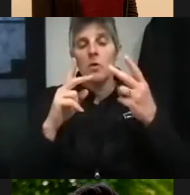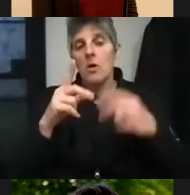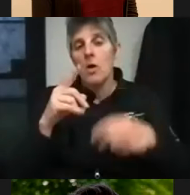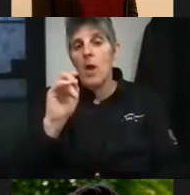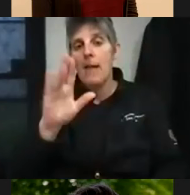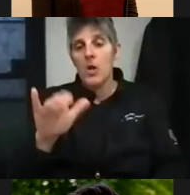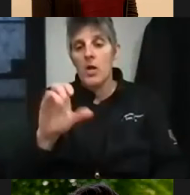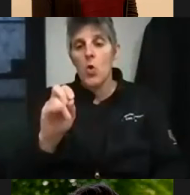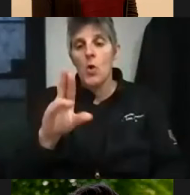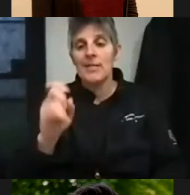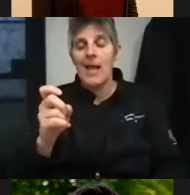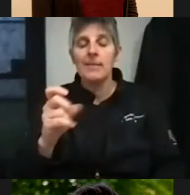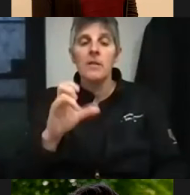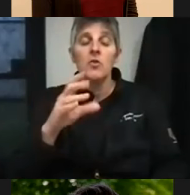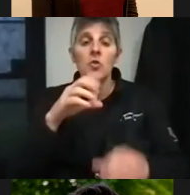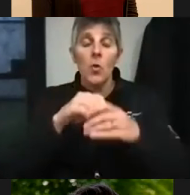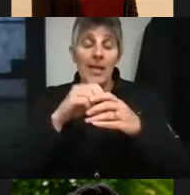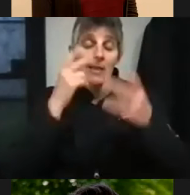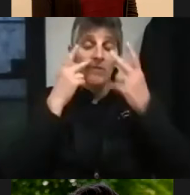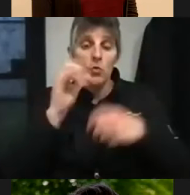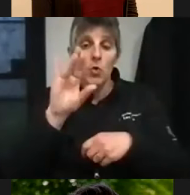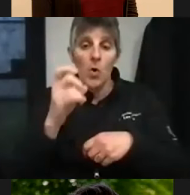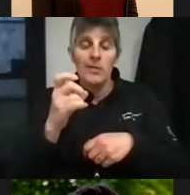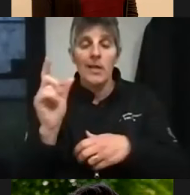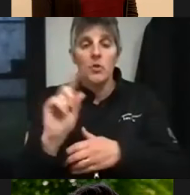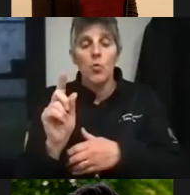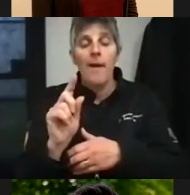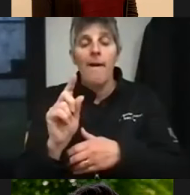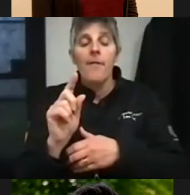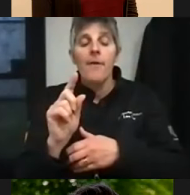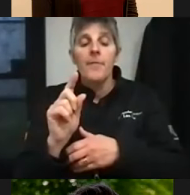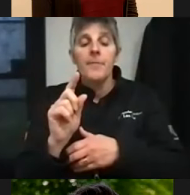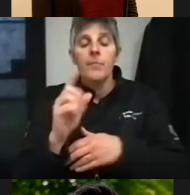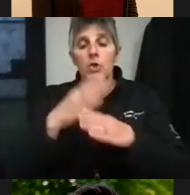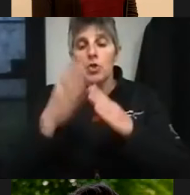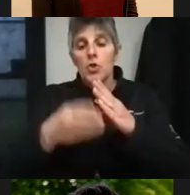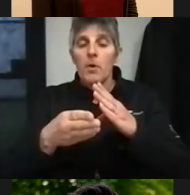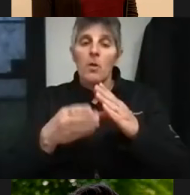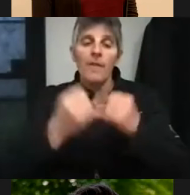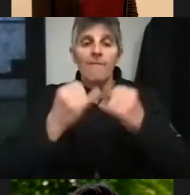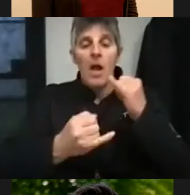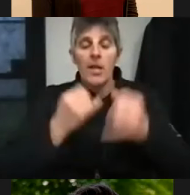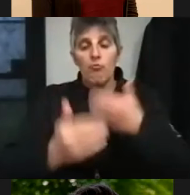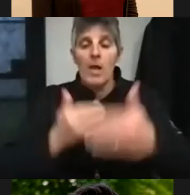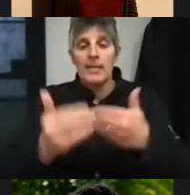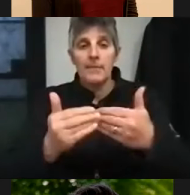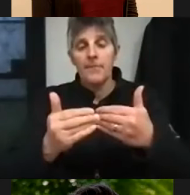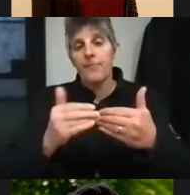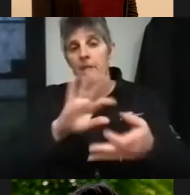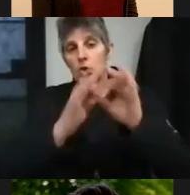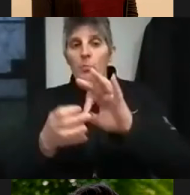cortex. So in the visual cortex where the terminal, the final processing